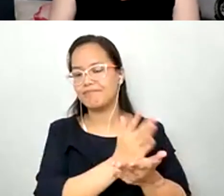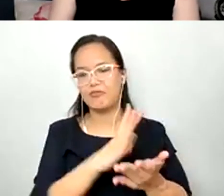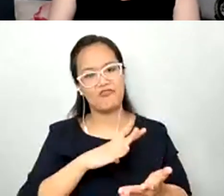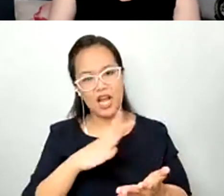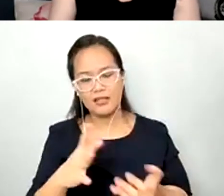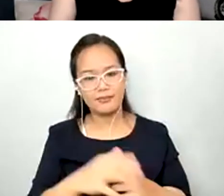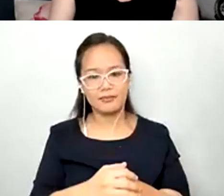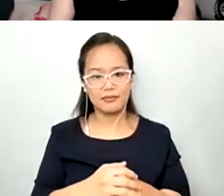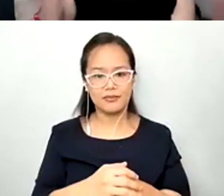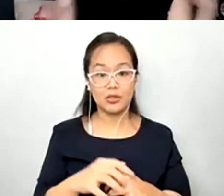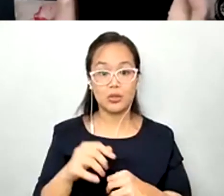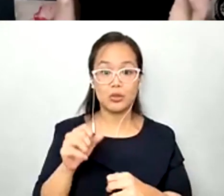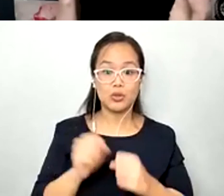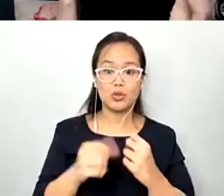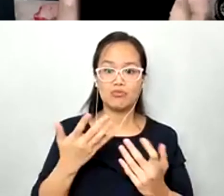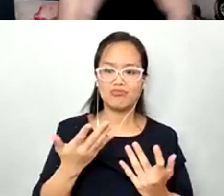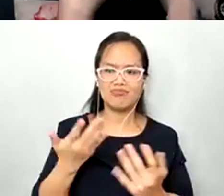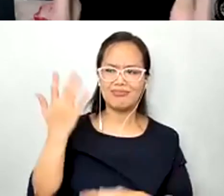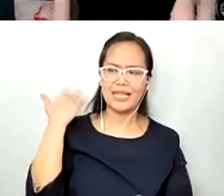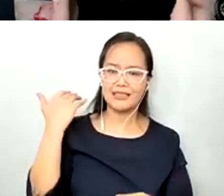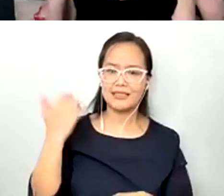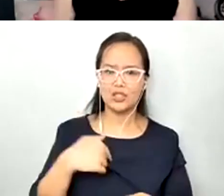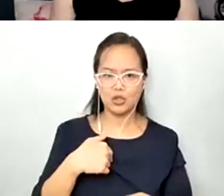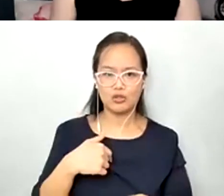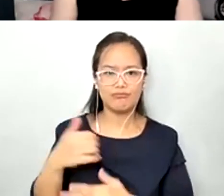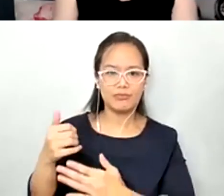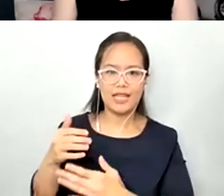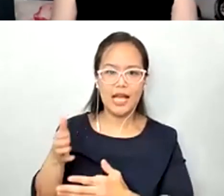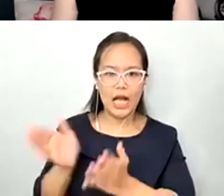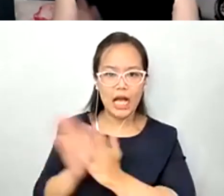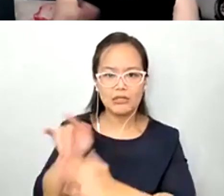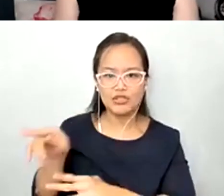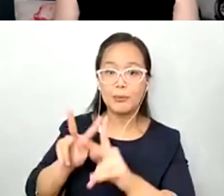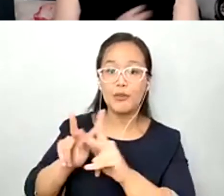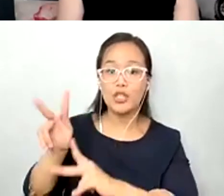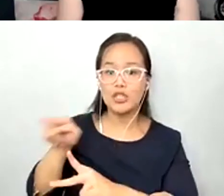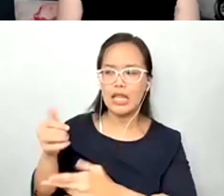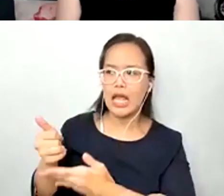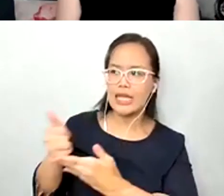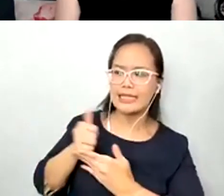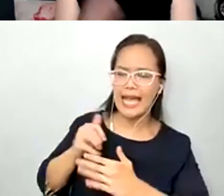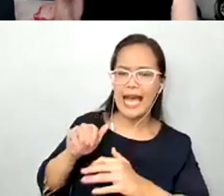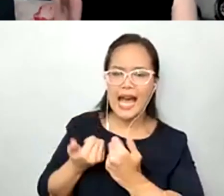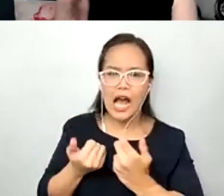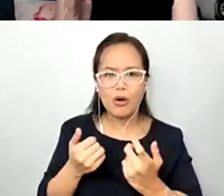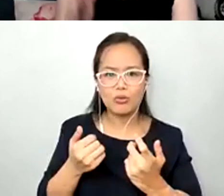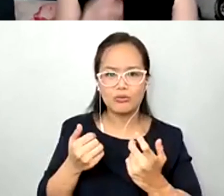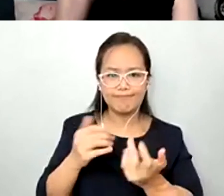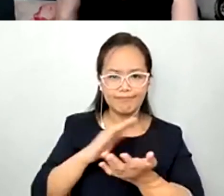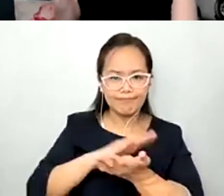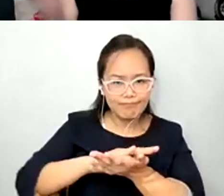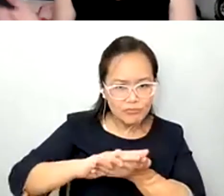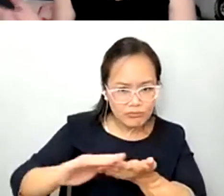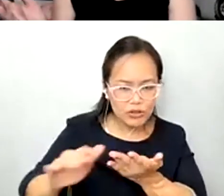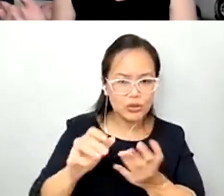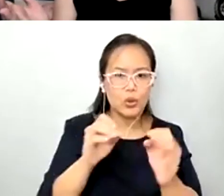a professional to help me sort out things in my head. Because if, for example, I will share the same concerns